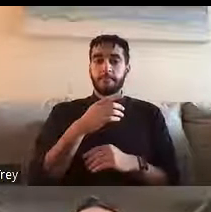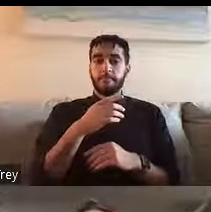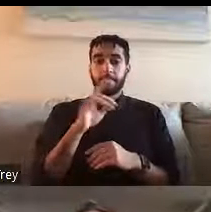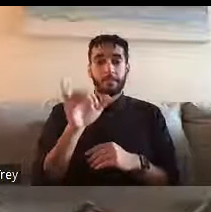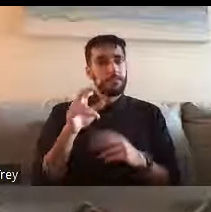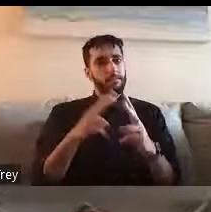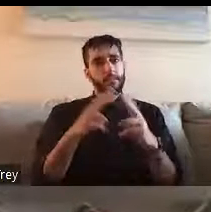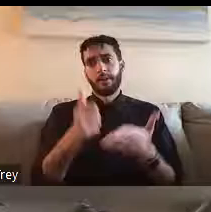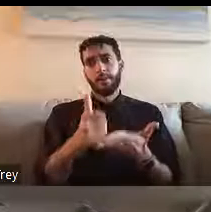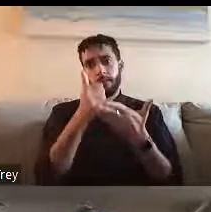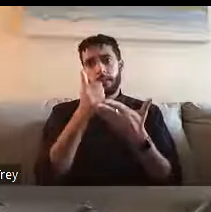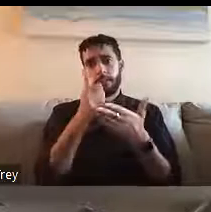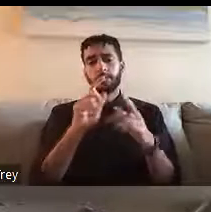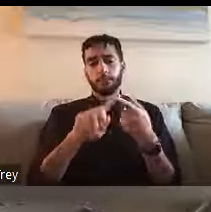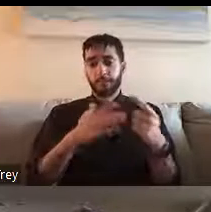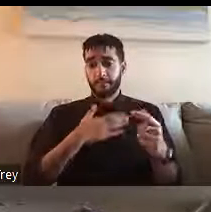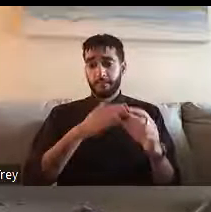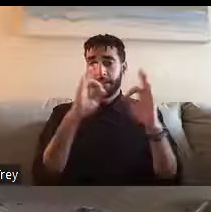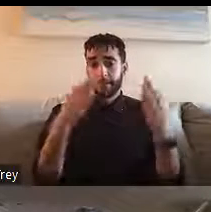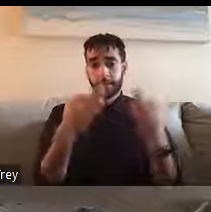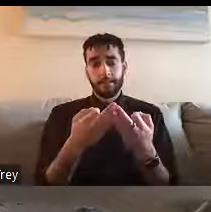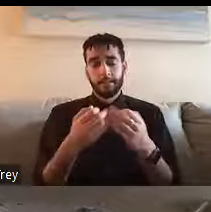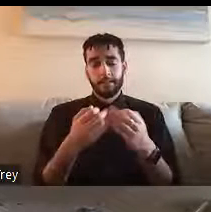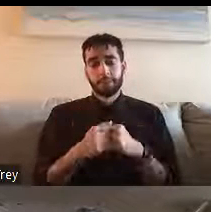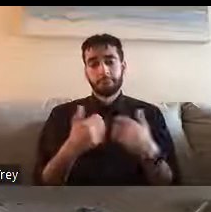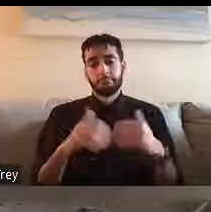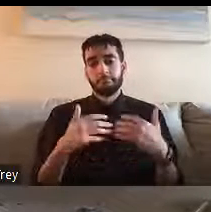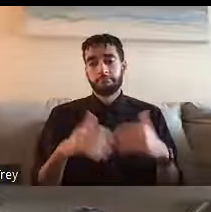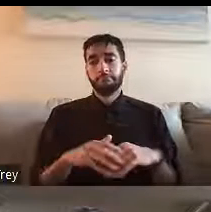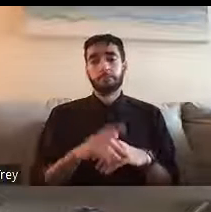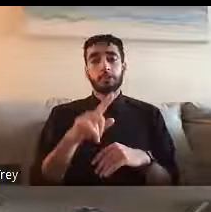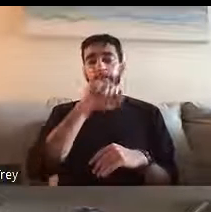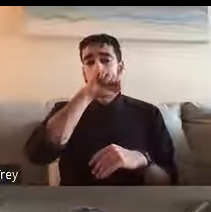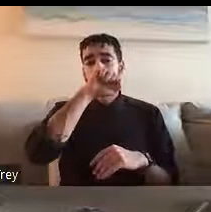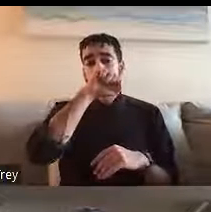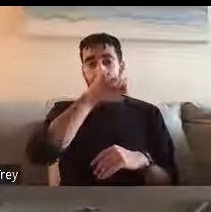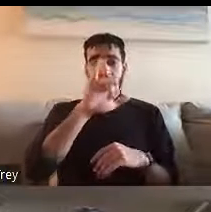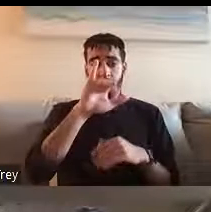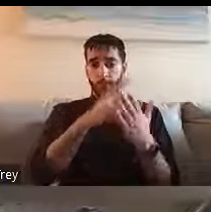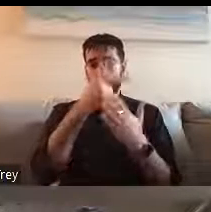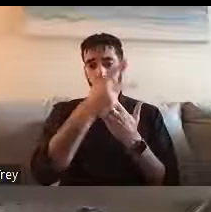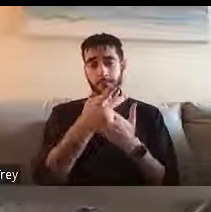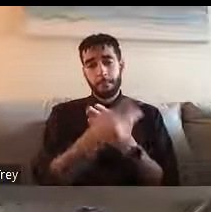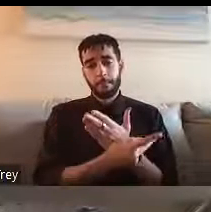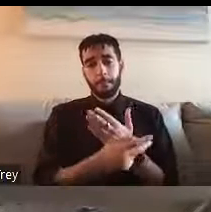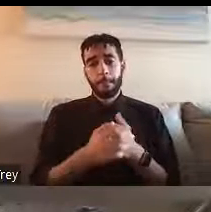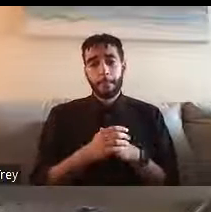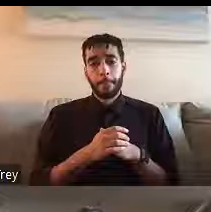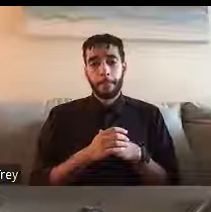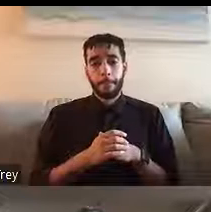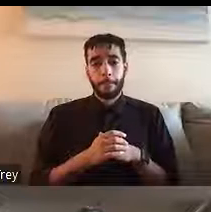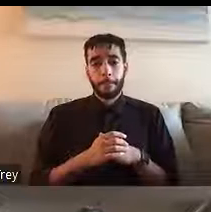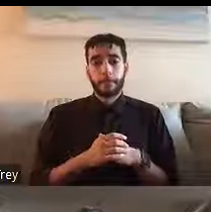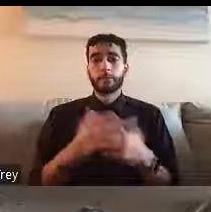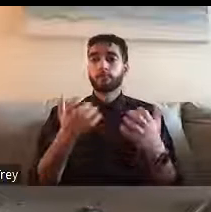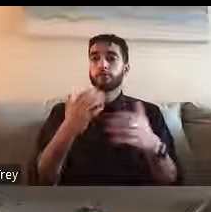very helpful to my family and blessed. She loved to go to the program and share her